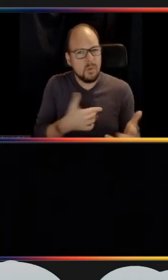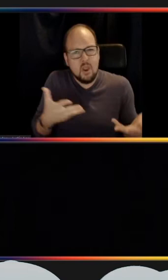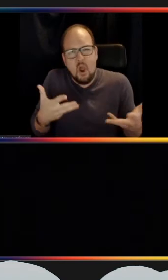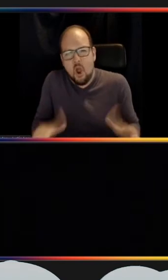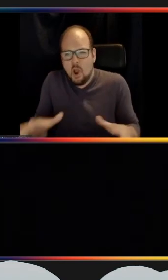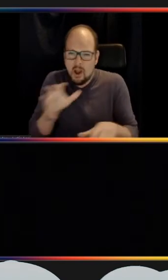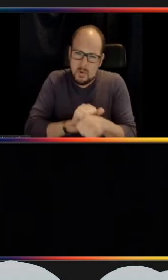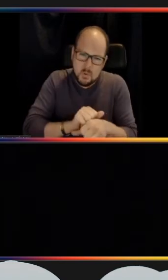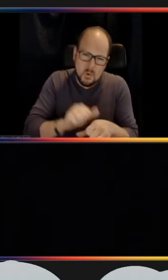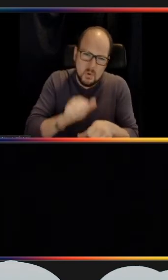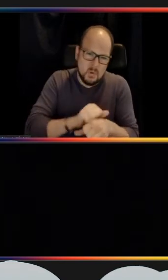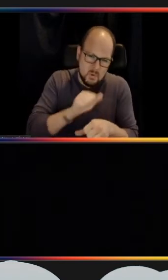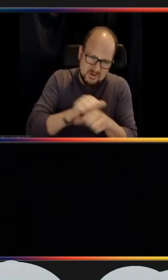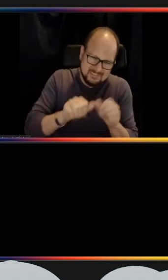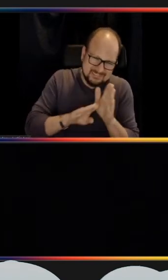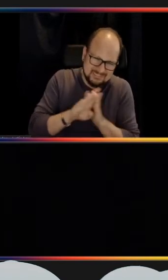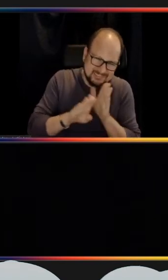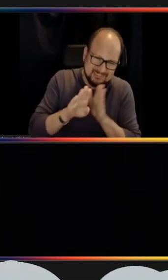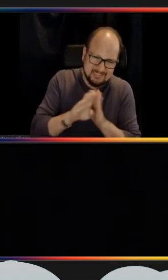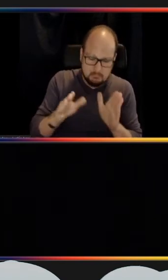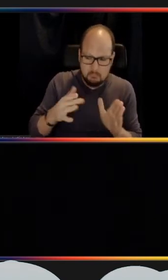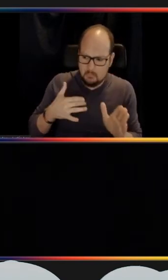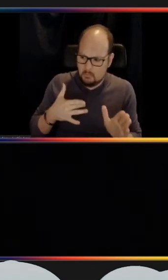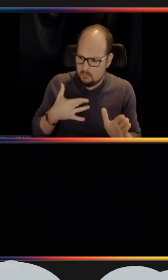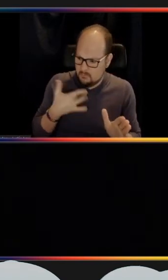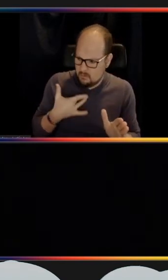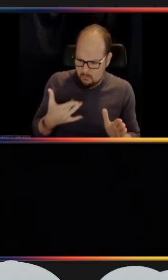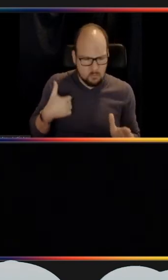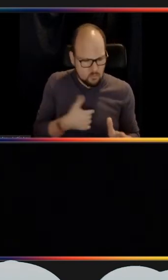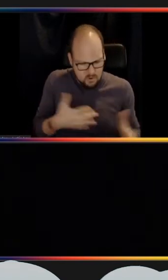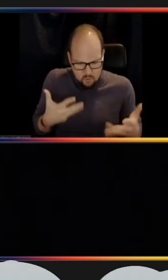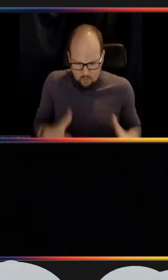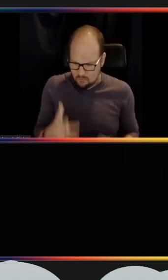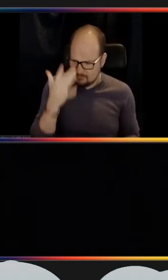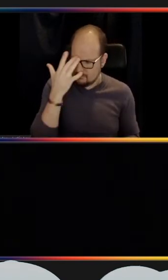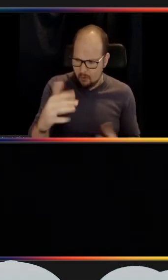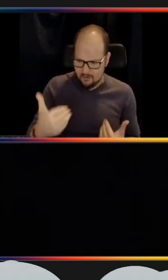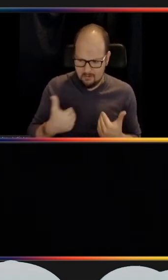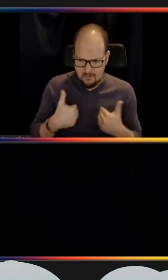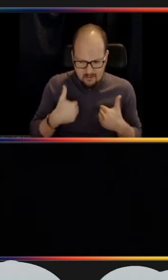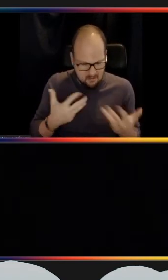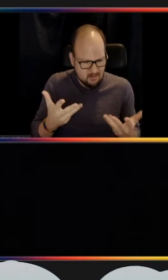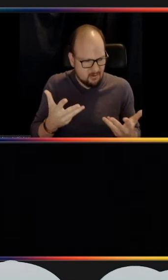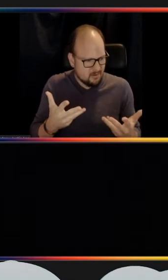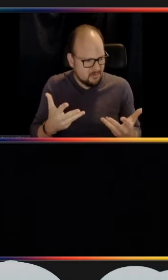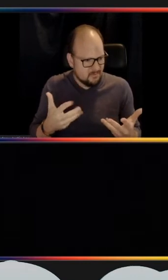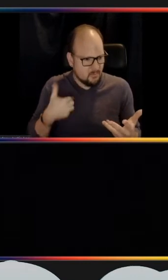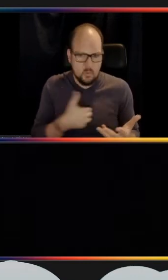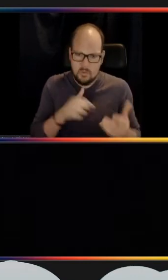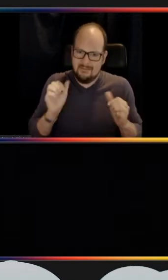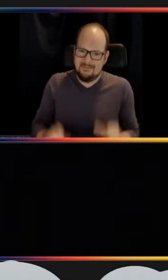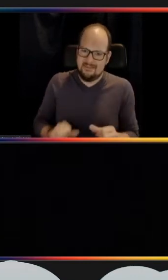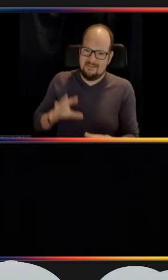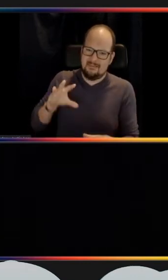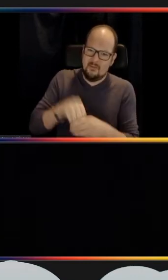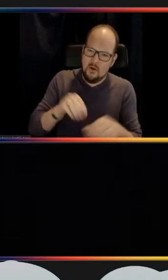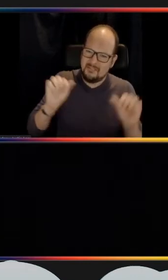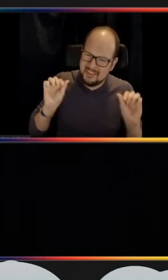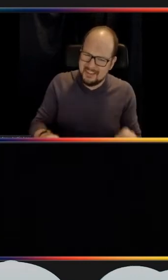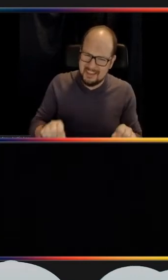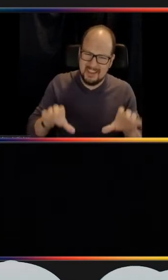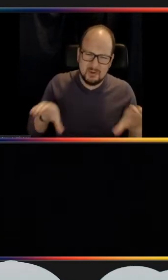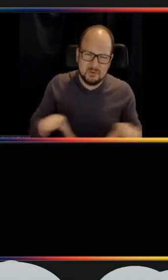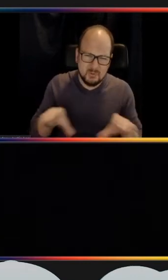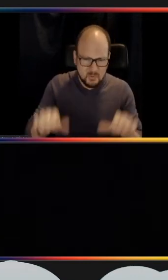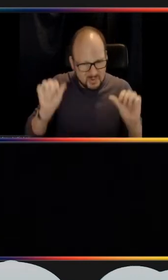are actually incredibly intelligent and have so much to offer. So to get that on TV and be shown that is pretty